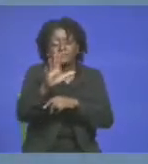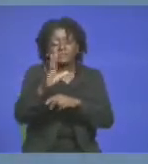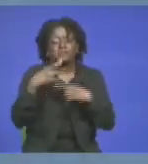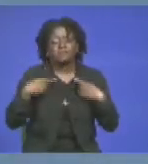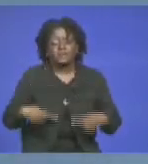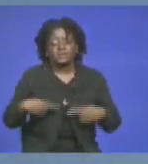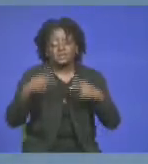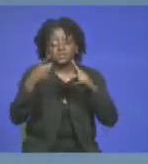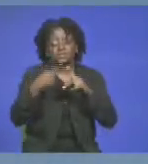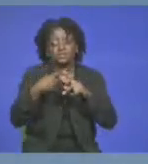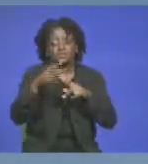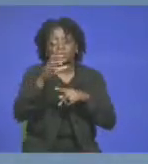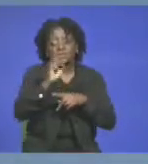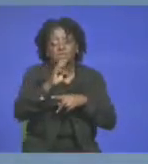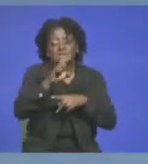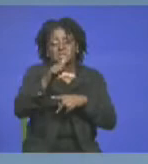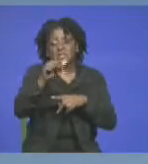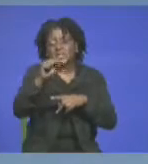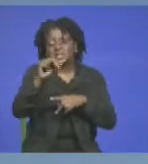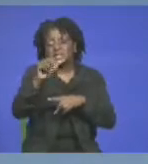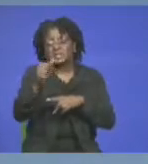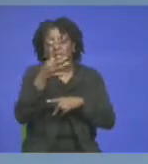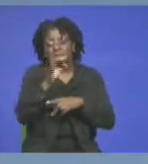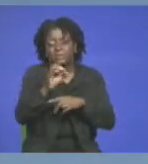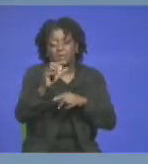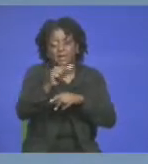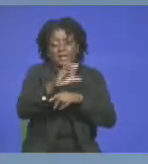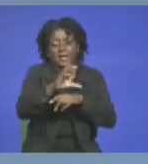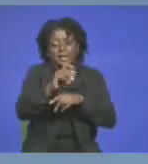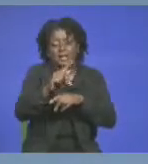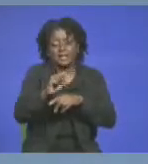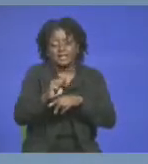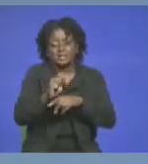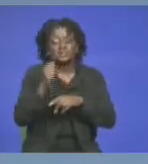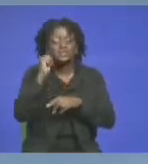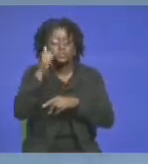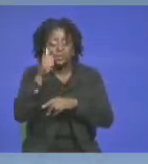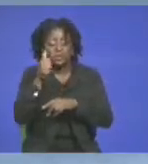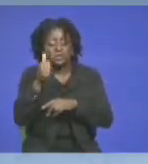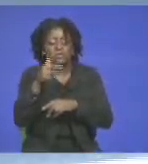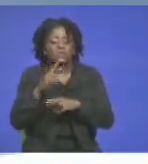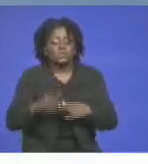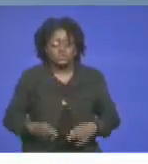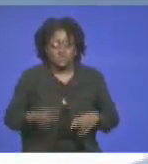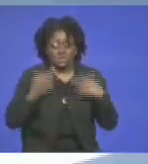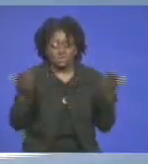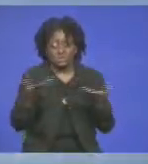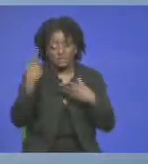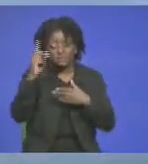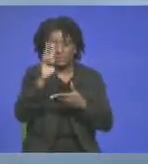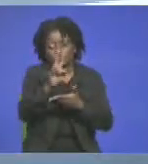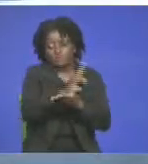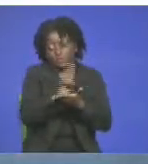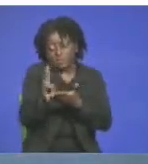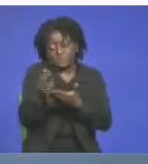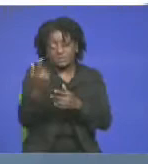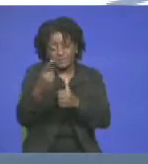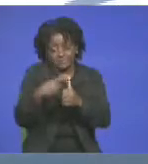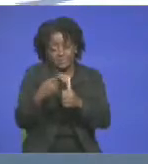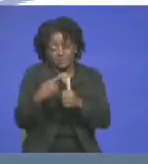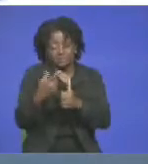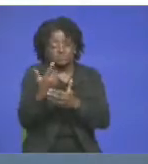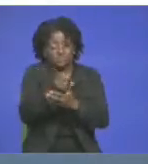that island on Monday, which is tomorrow. The residents who were in the capital for about 2 weeks initially refused to return to